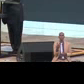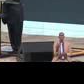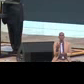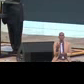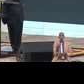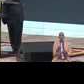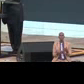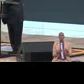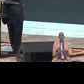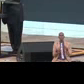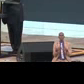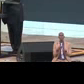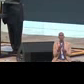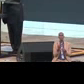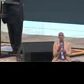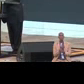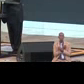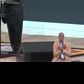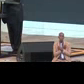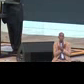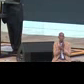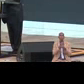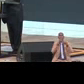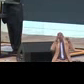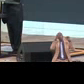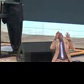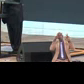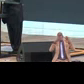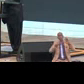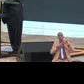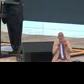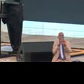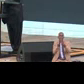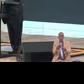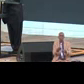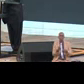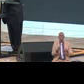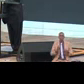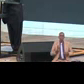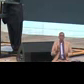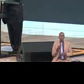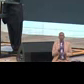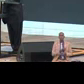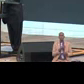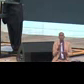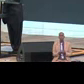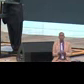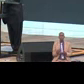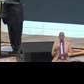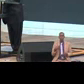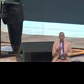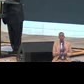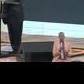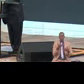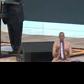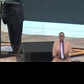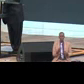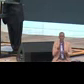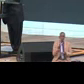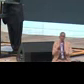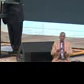Behold, what manner of love the Father has bestowed upon us, that we shall be